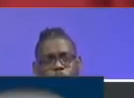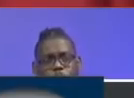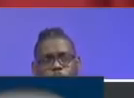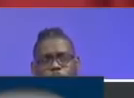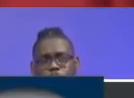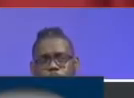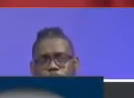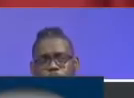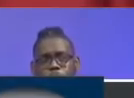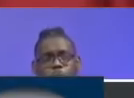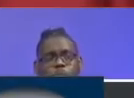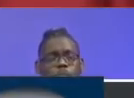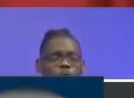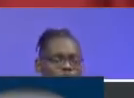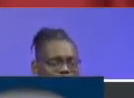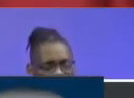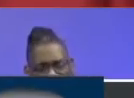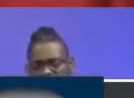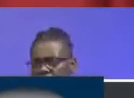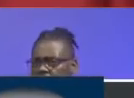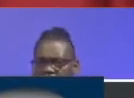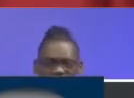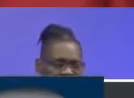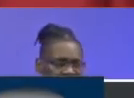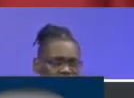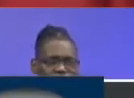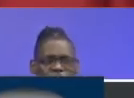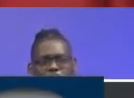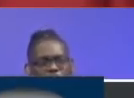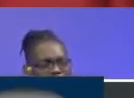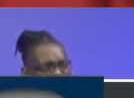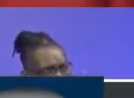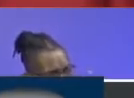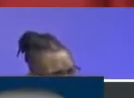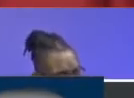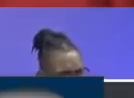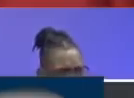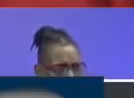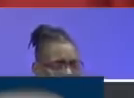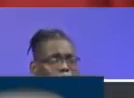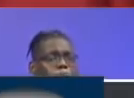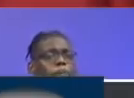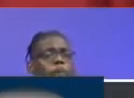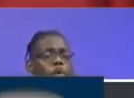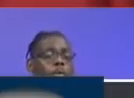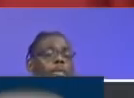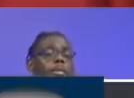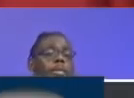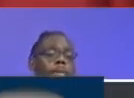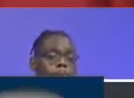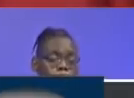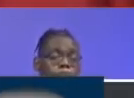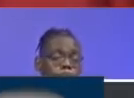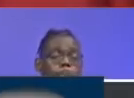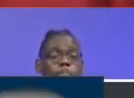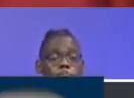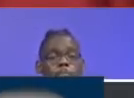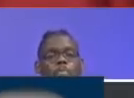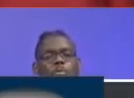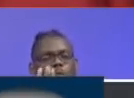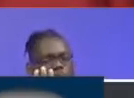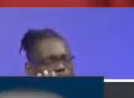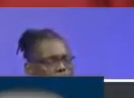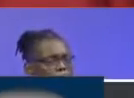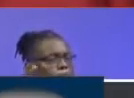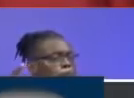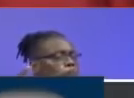is the question. Now, you asked a very specific question. Permit me for that long run-up to the answer. Your specific point is to